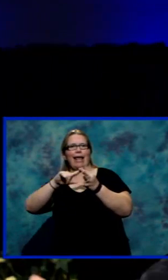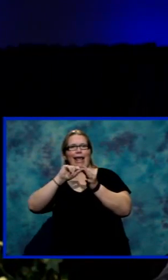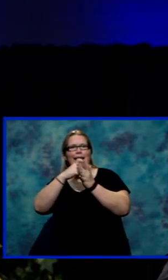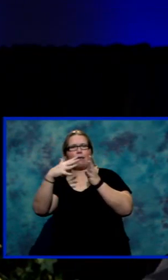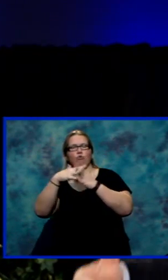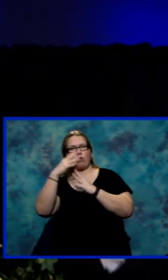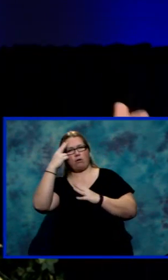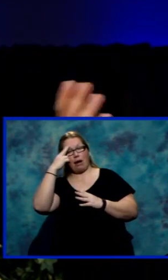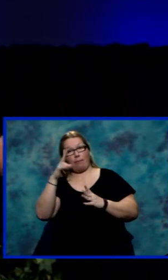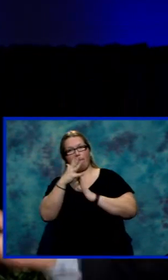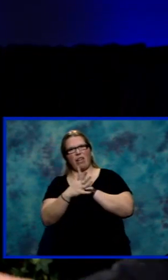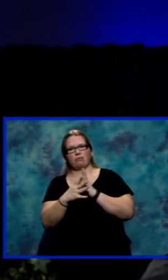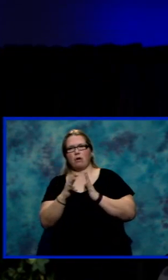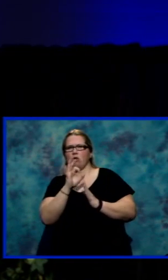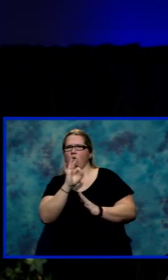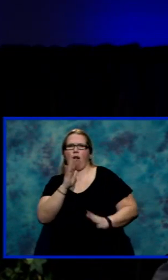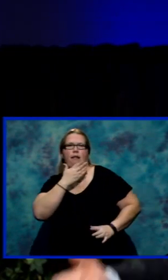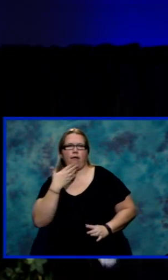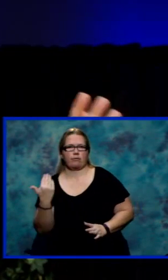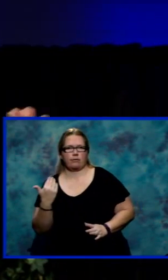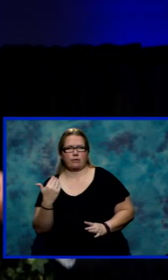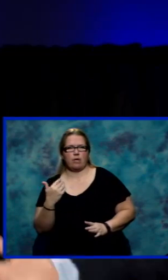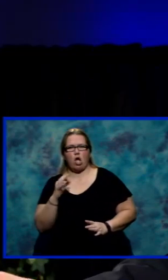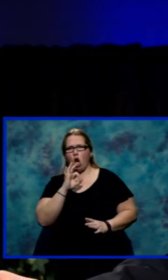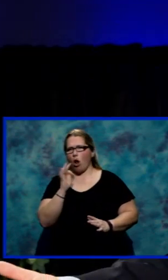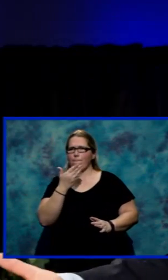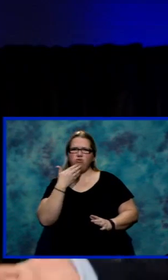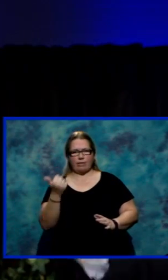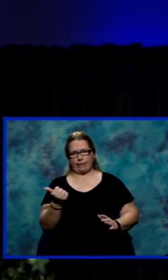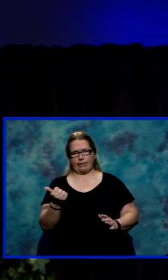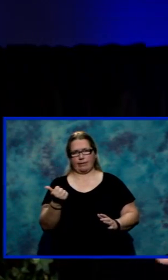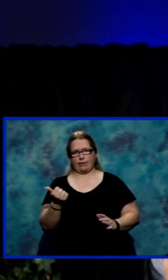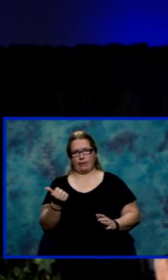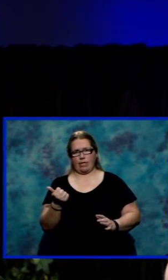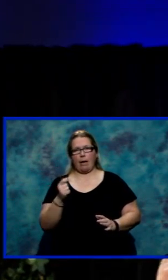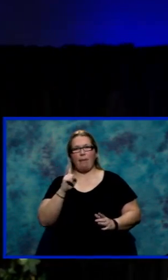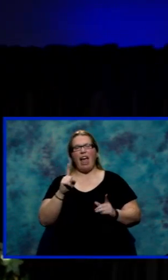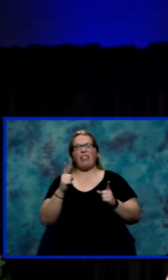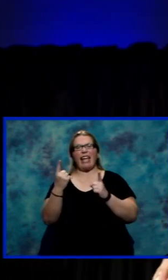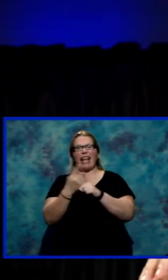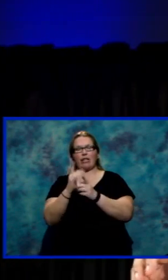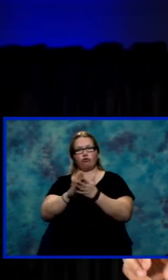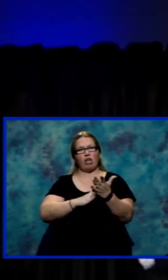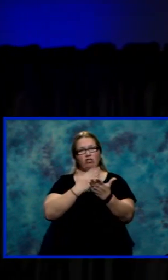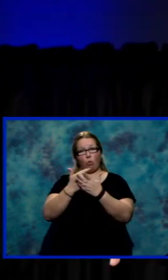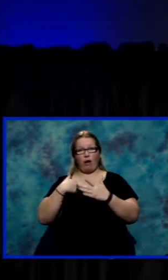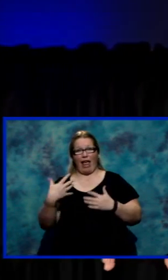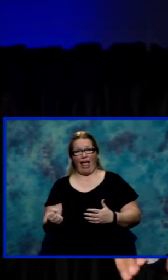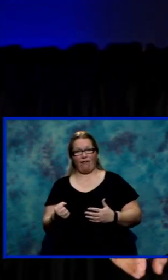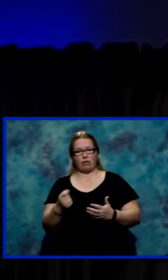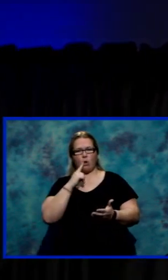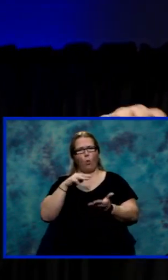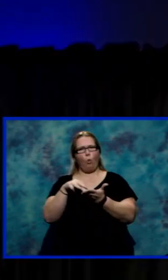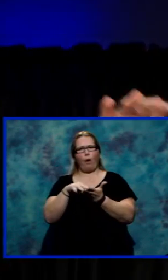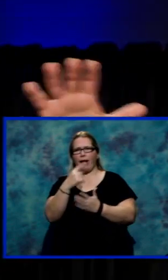disgusting, unpleasant, not pretty. And the English translation that we have here is weak